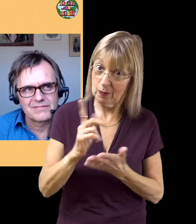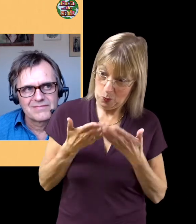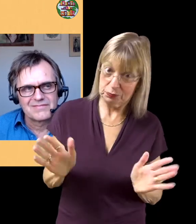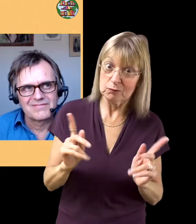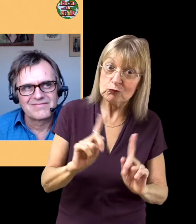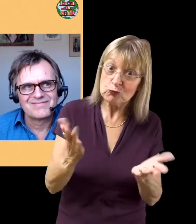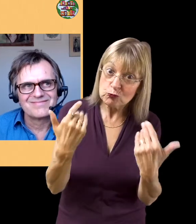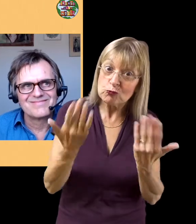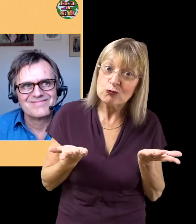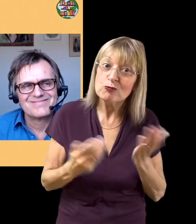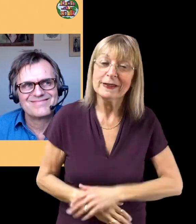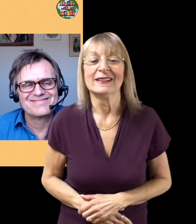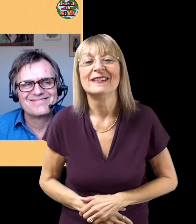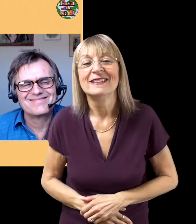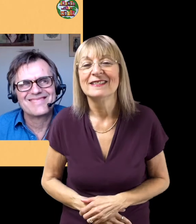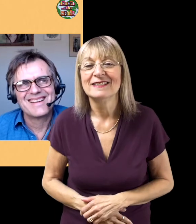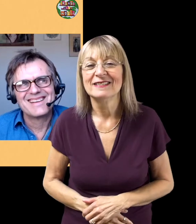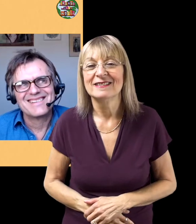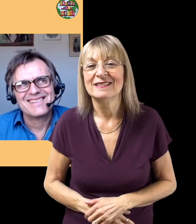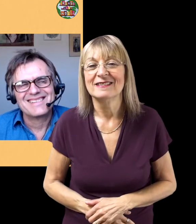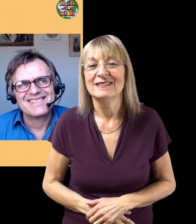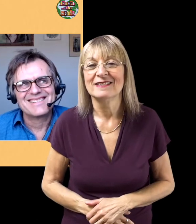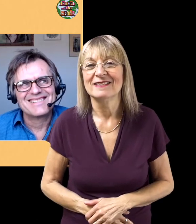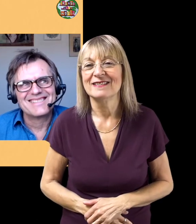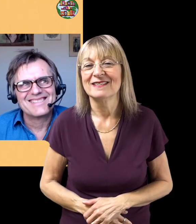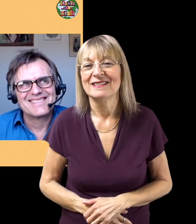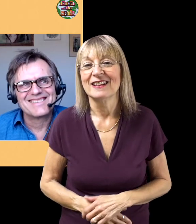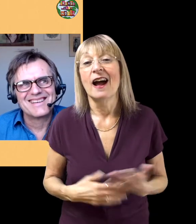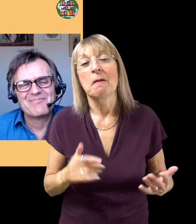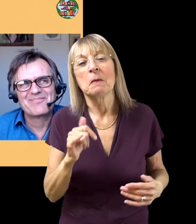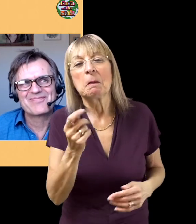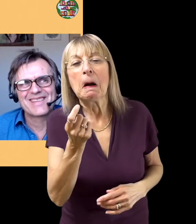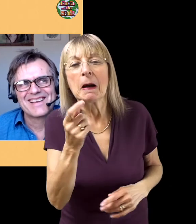you're tell the truth now?